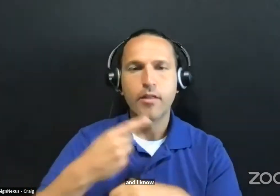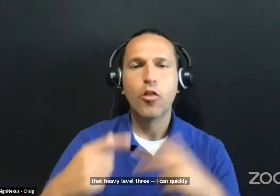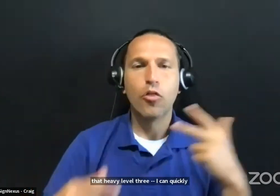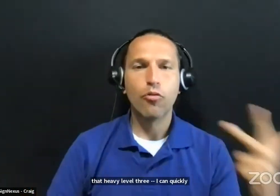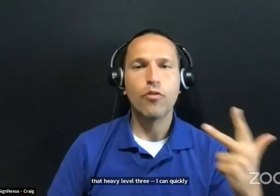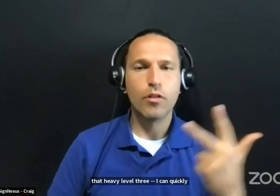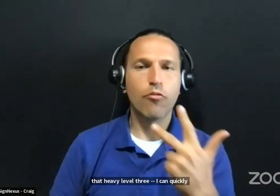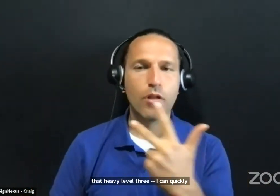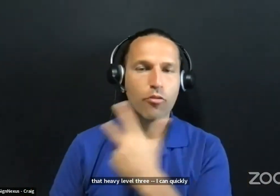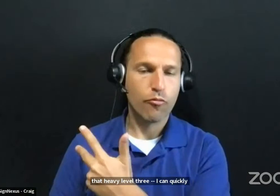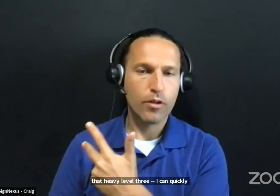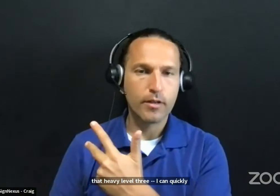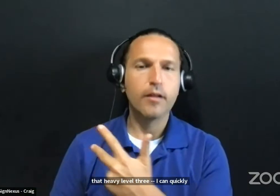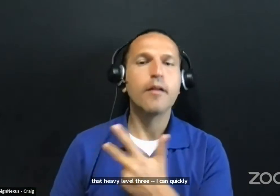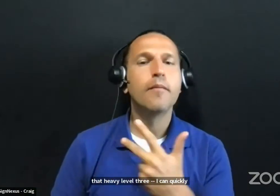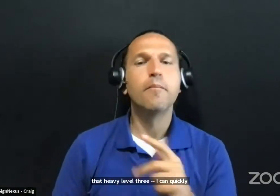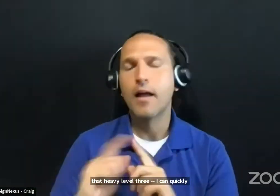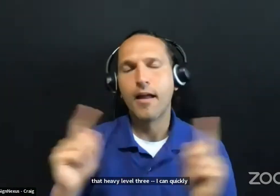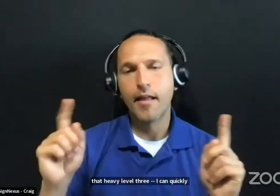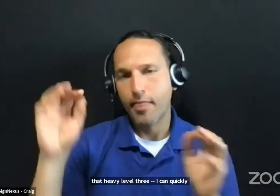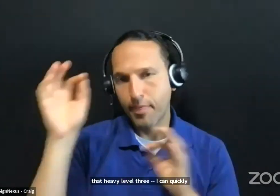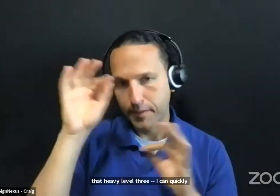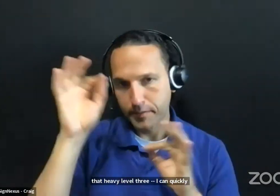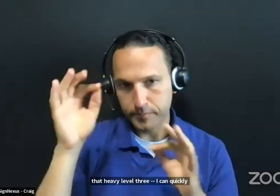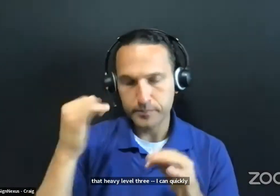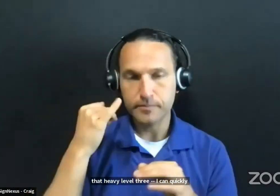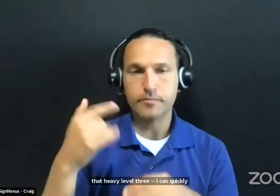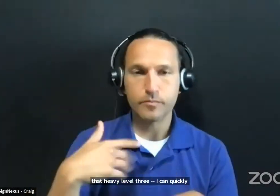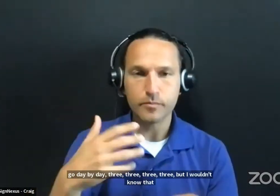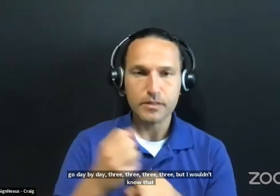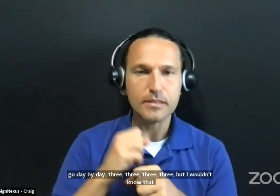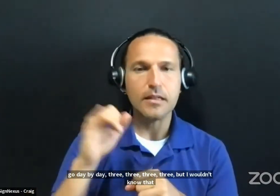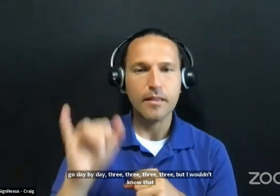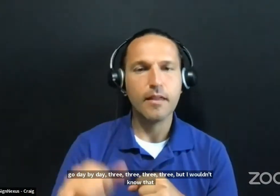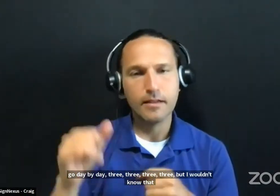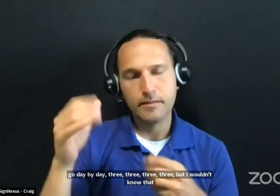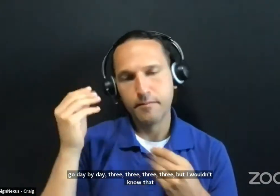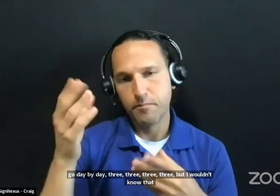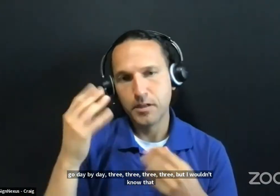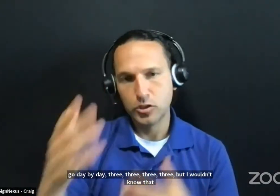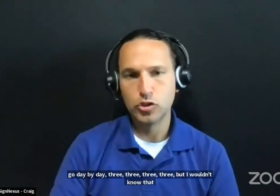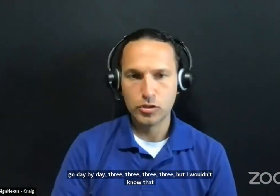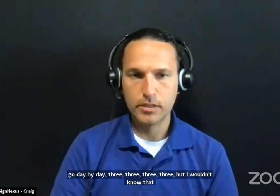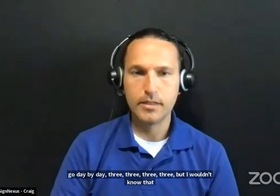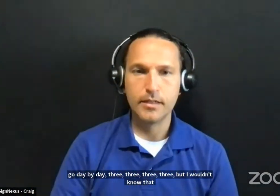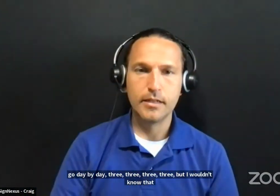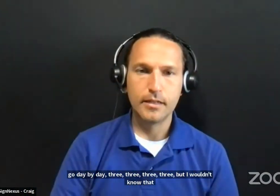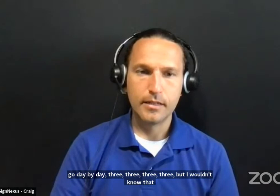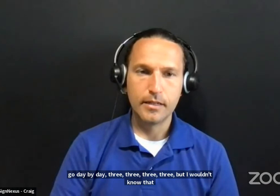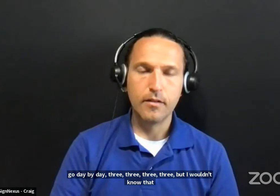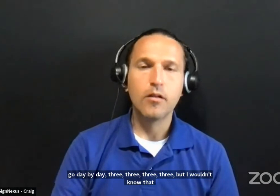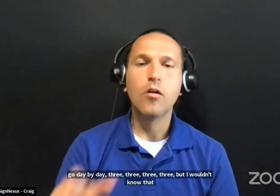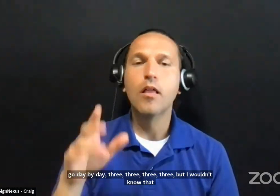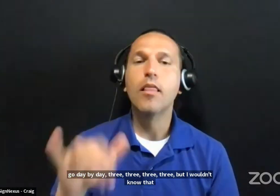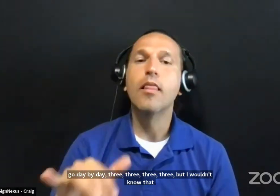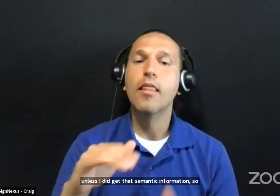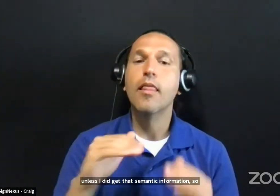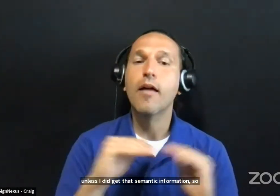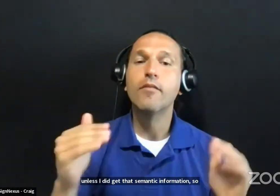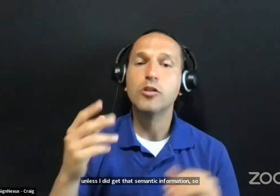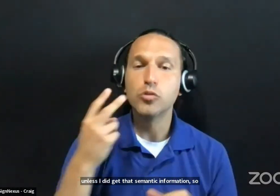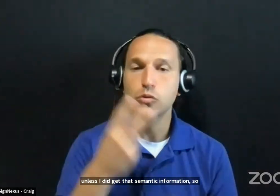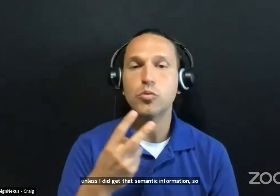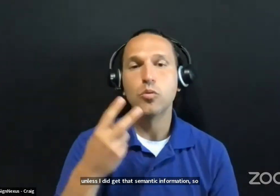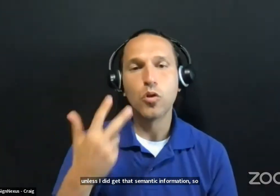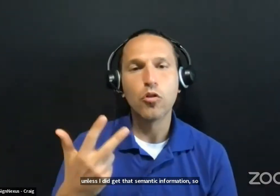3, 3, 3. But I wouldn't know that unless I did get that semantic information. So if it didn't say heading level 2, heading level 3, I would